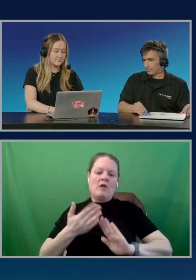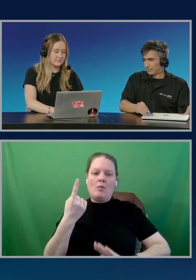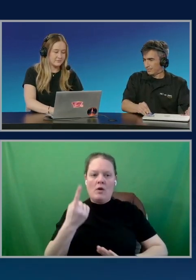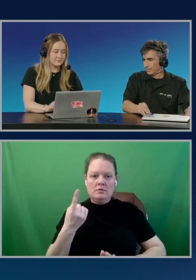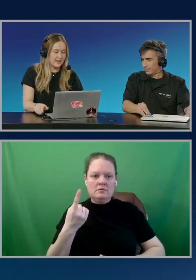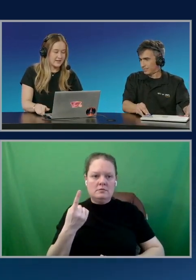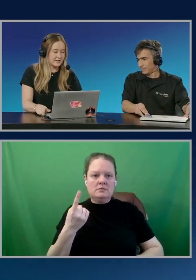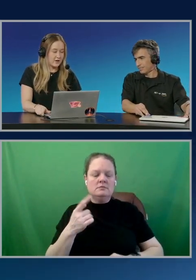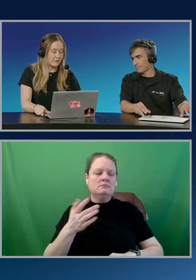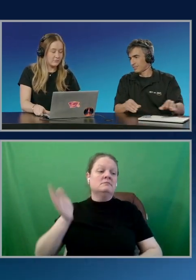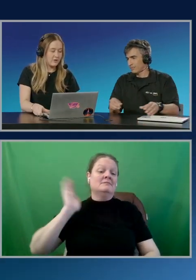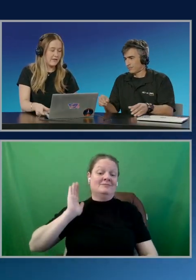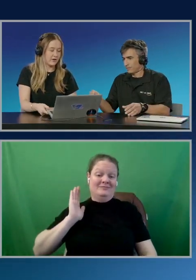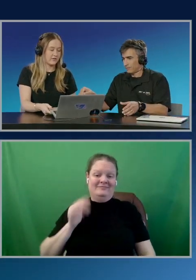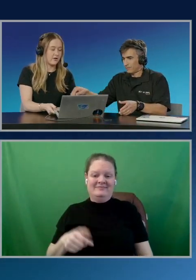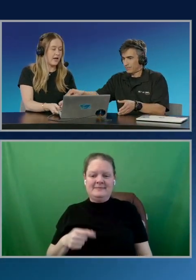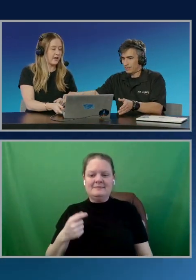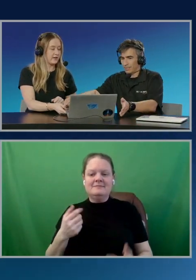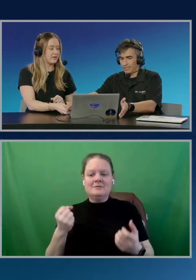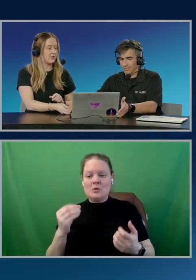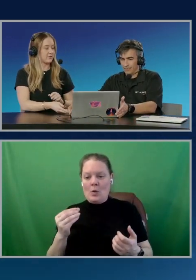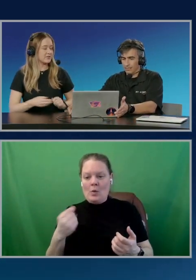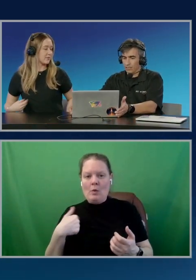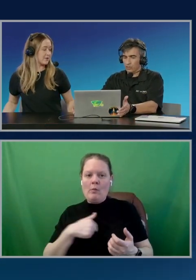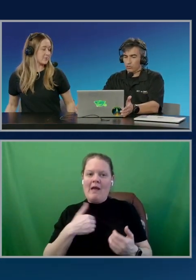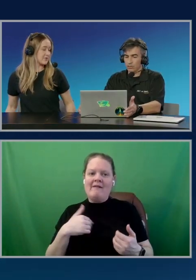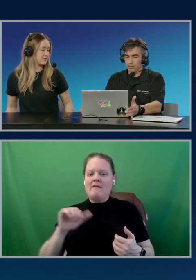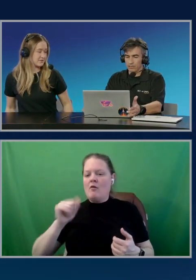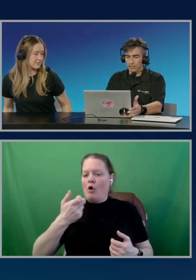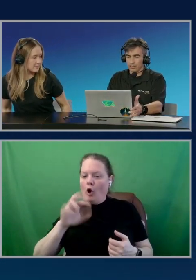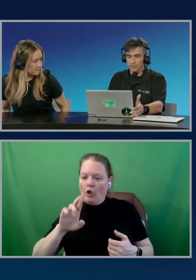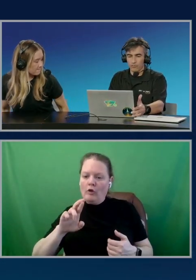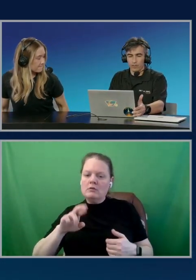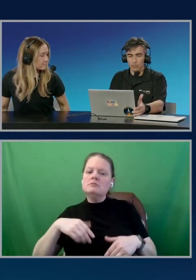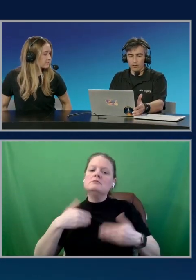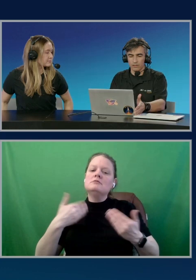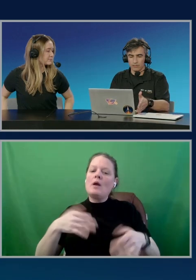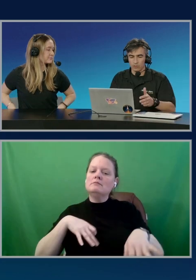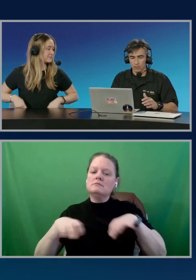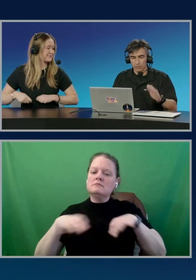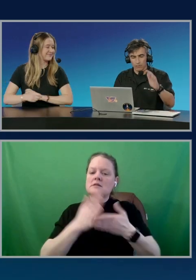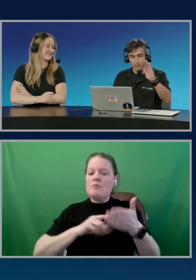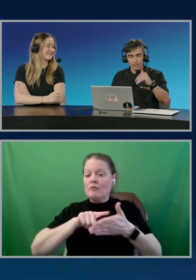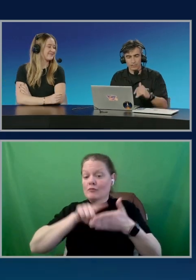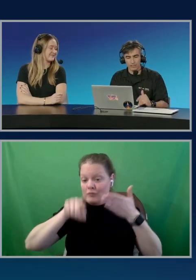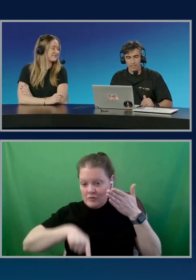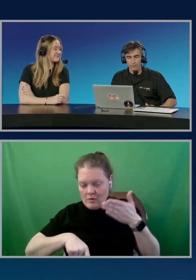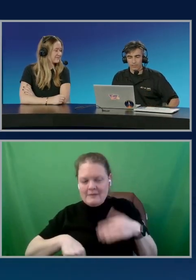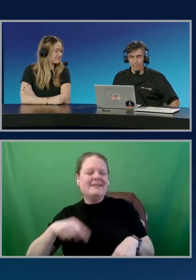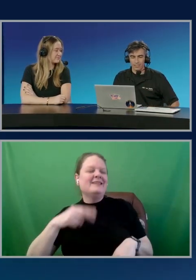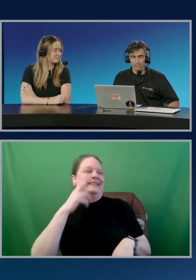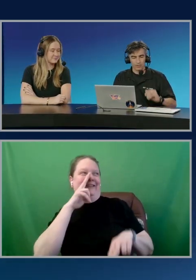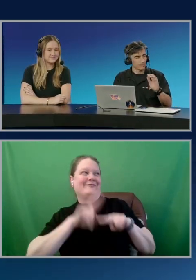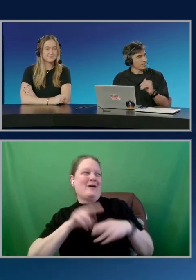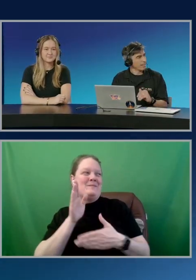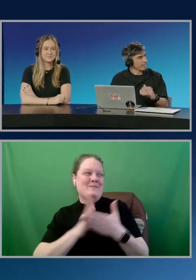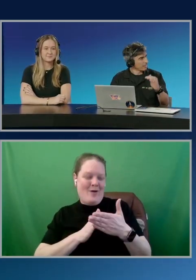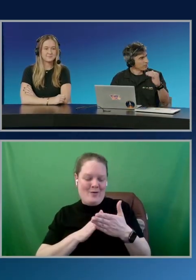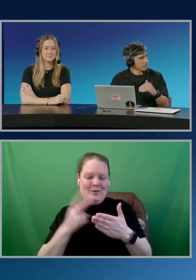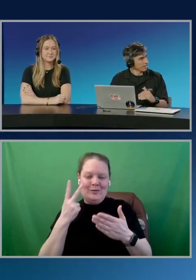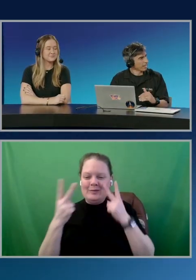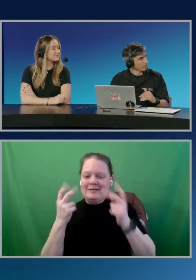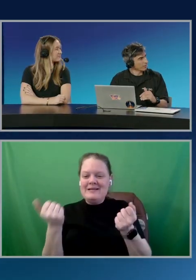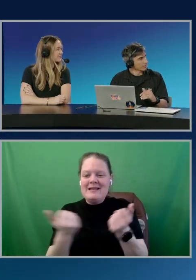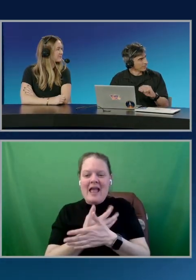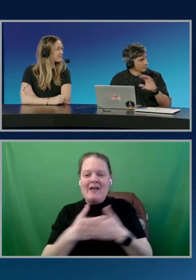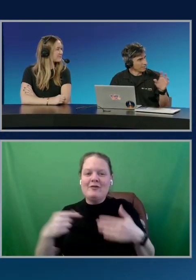earlier. And so we'll have Arthur go ahead and go through some of those results. This is the fun part. So you can see everything is green. I like